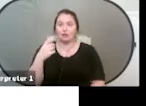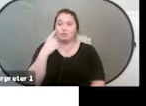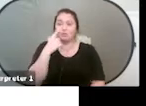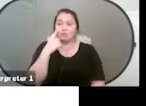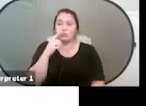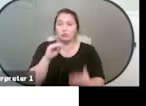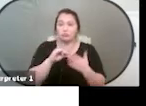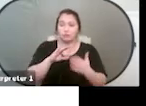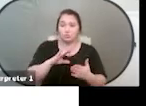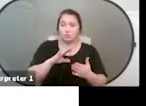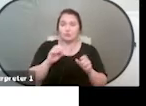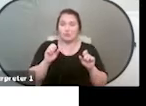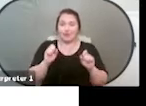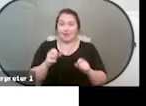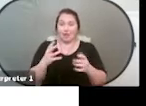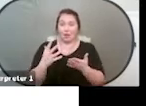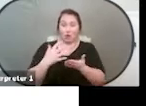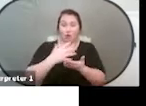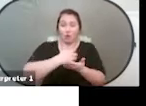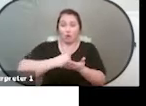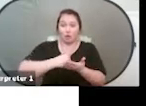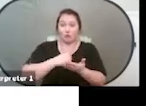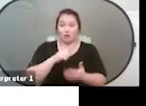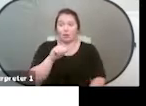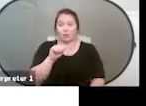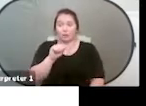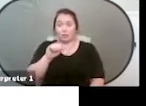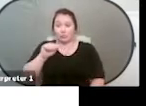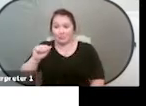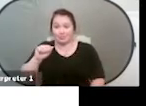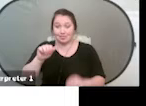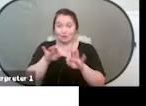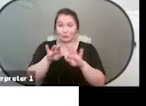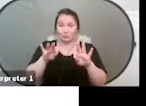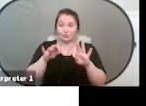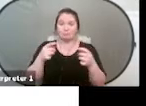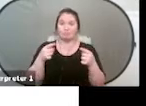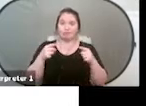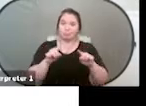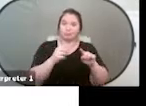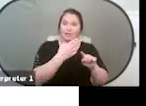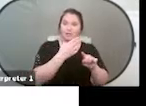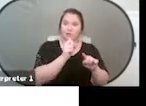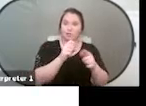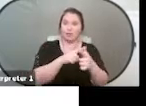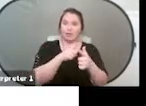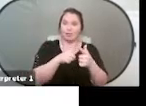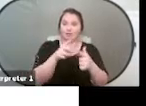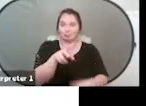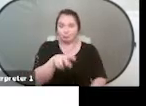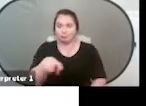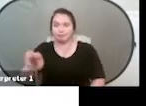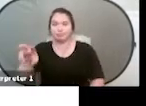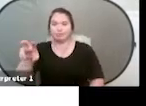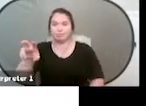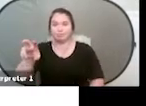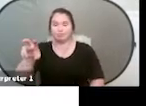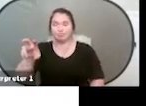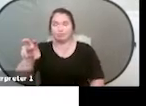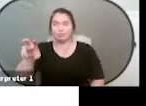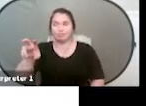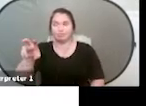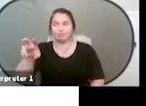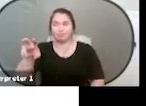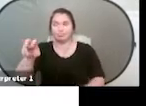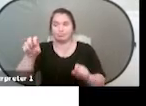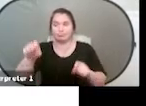get an associate's degree while they're in high school and then move right into their